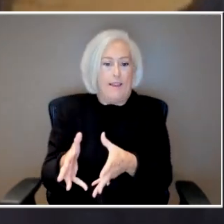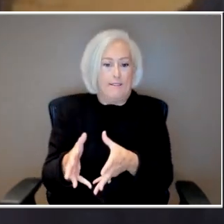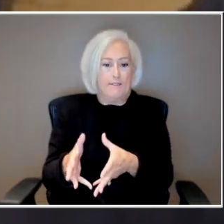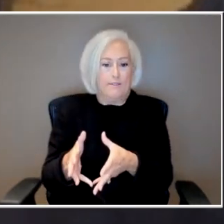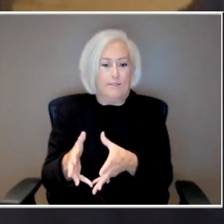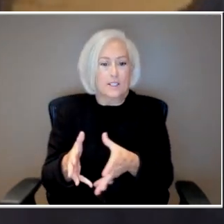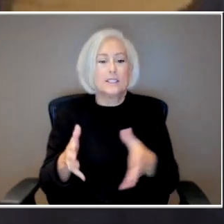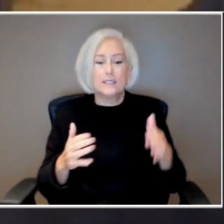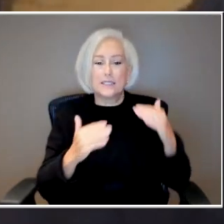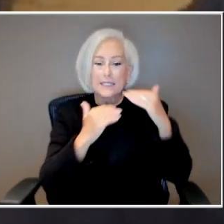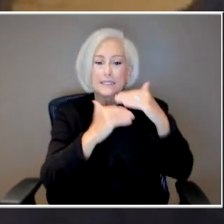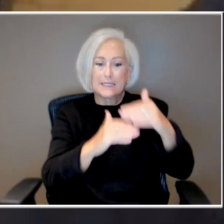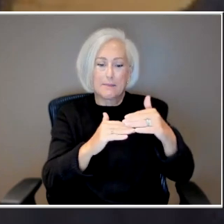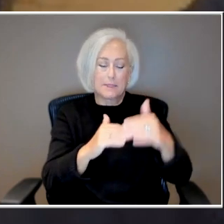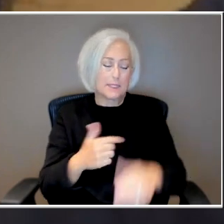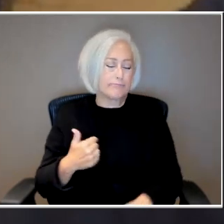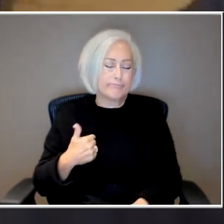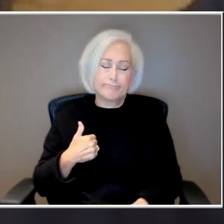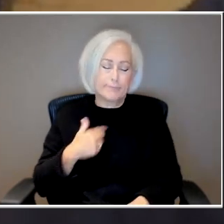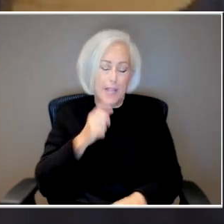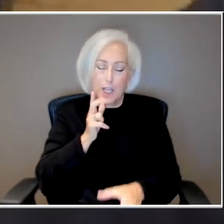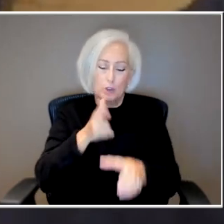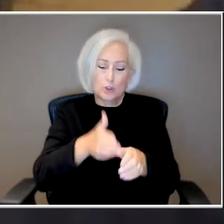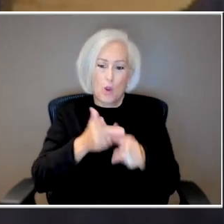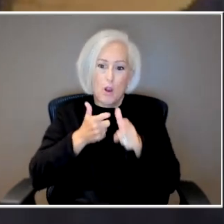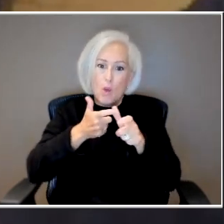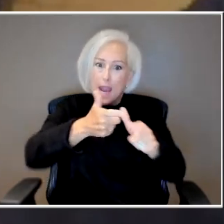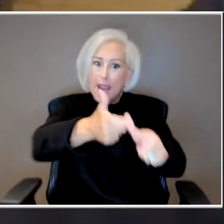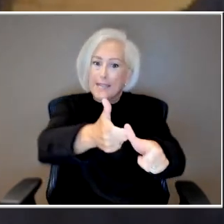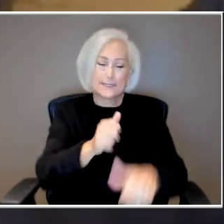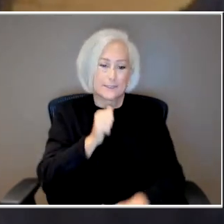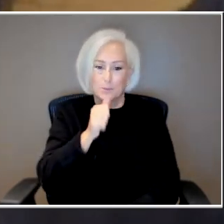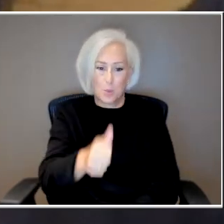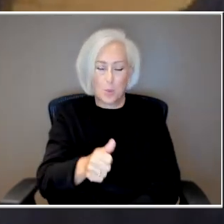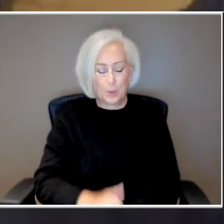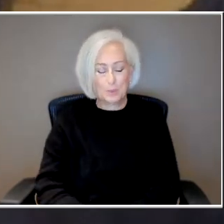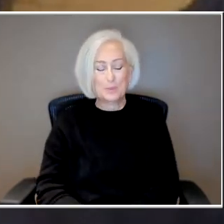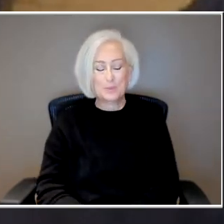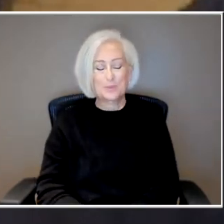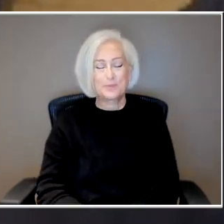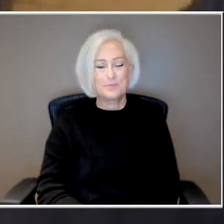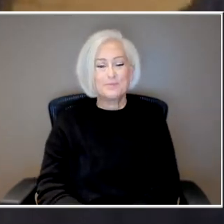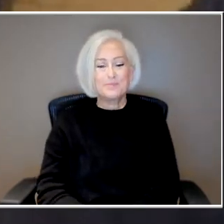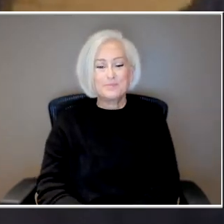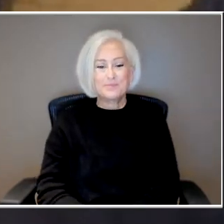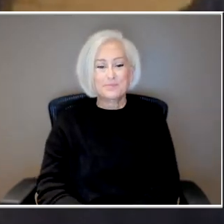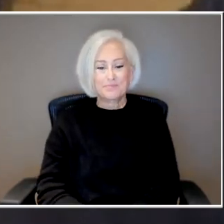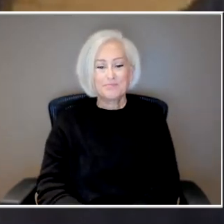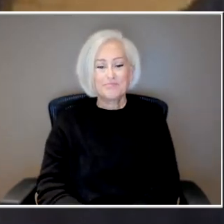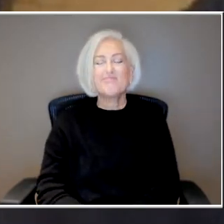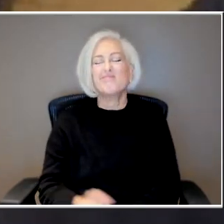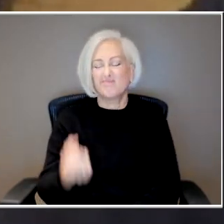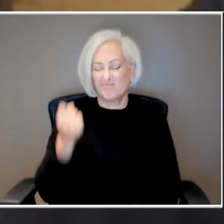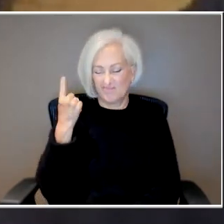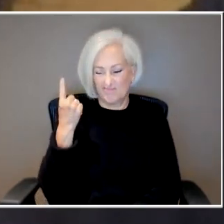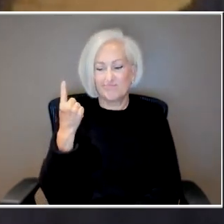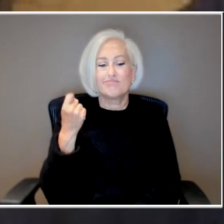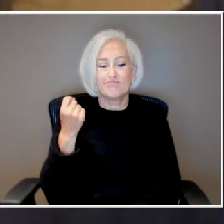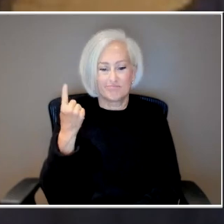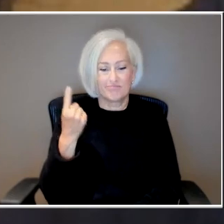going to be running a marathon. I'm not going to be singing karaoke and not doing jumping jacks. Right.